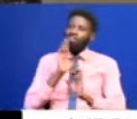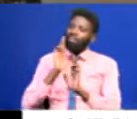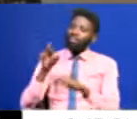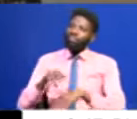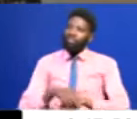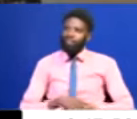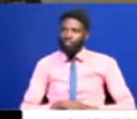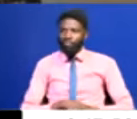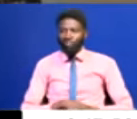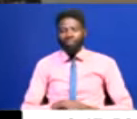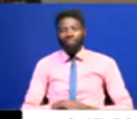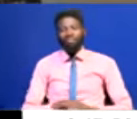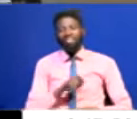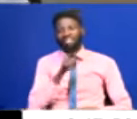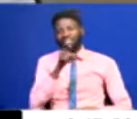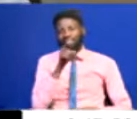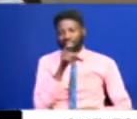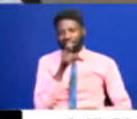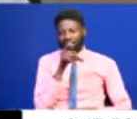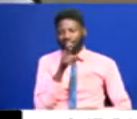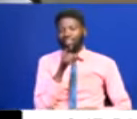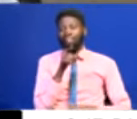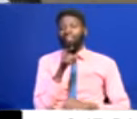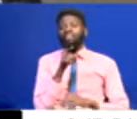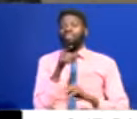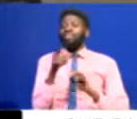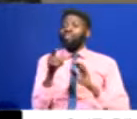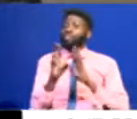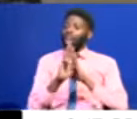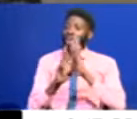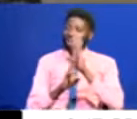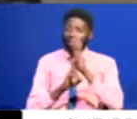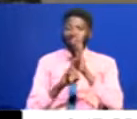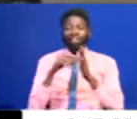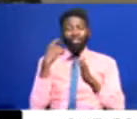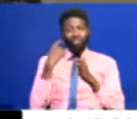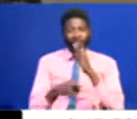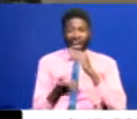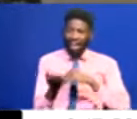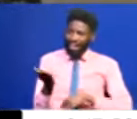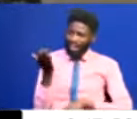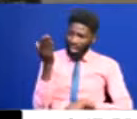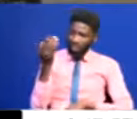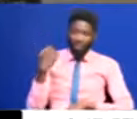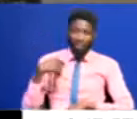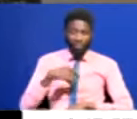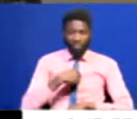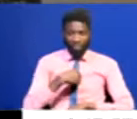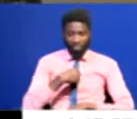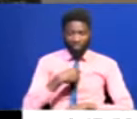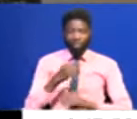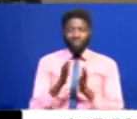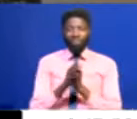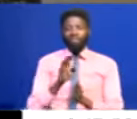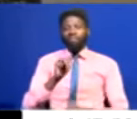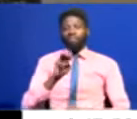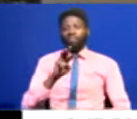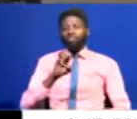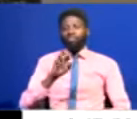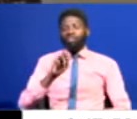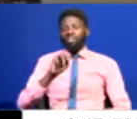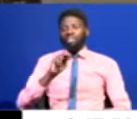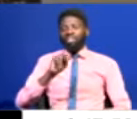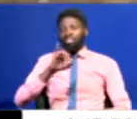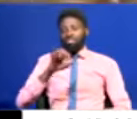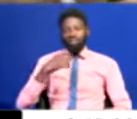ushuru, hiyo sheria sisi na kina Mwenje tutaenda kuipinga na tutafanya kila kitu ili hiyo